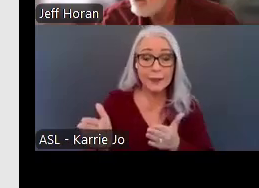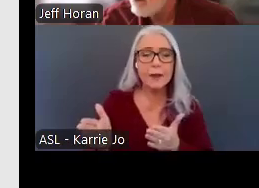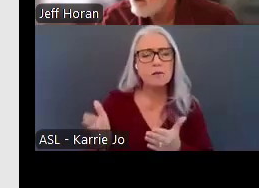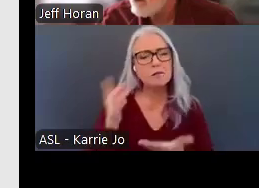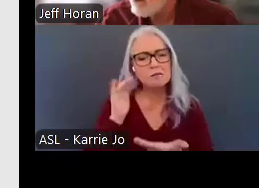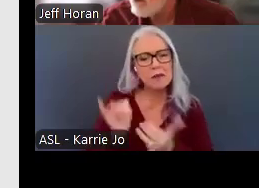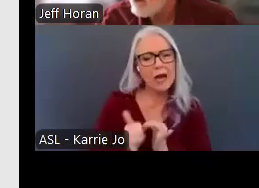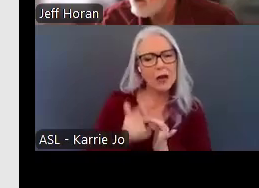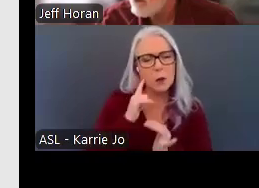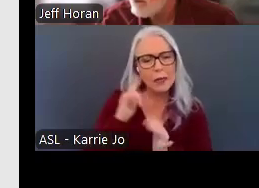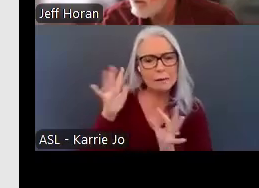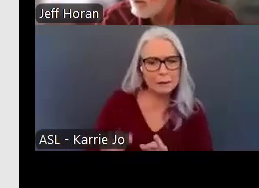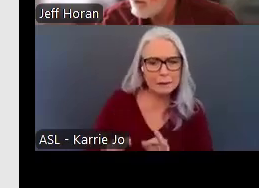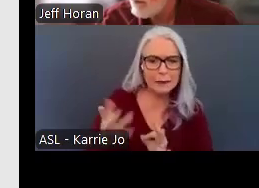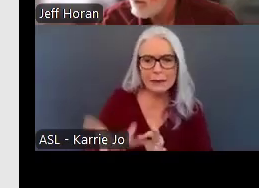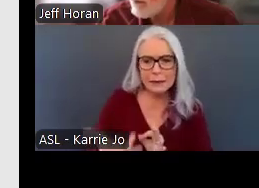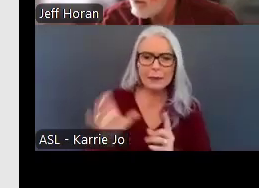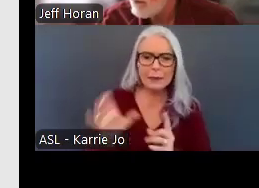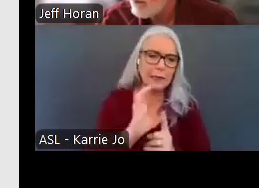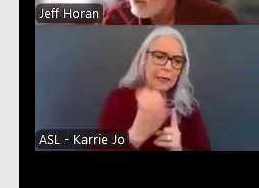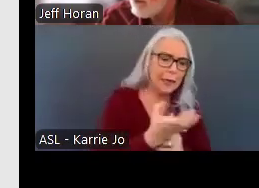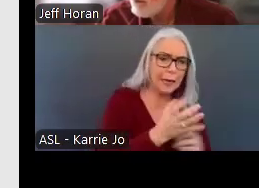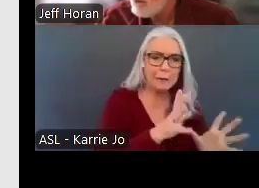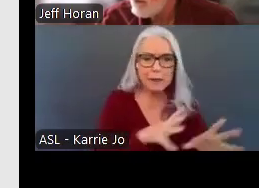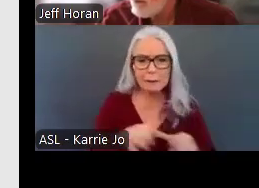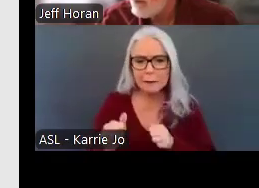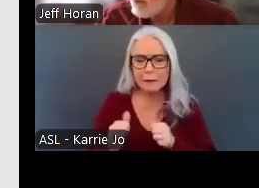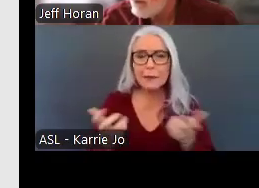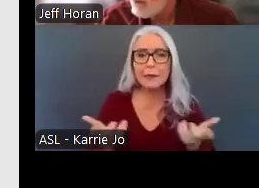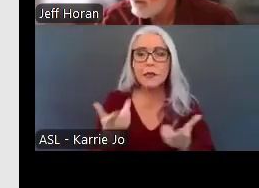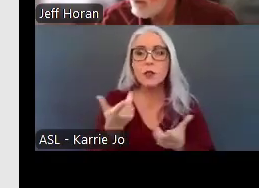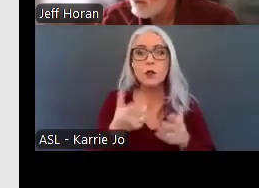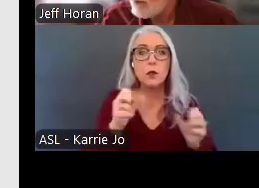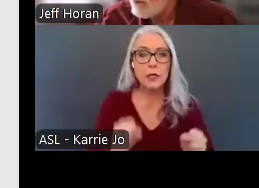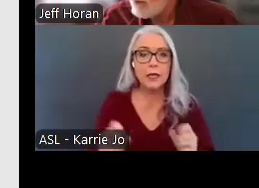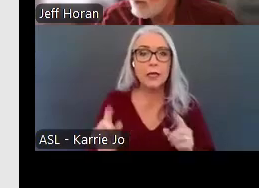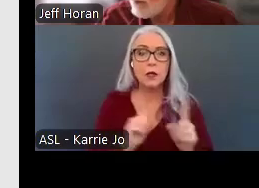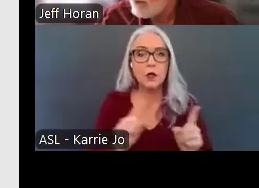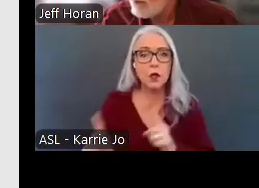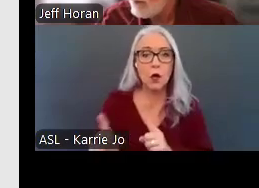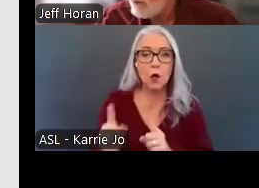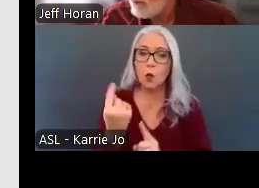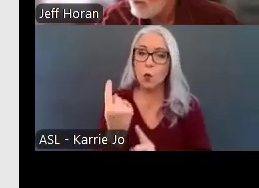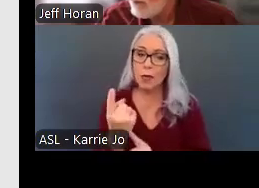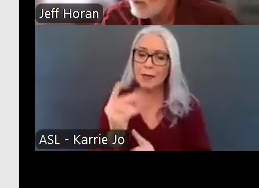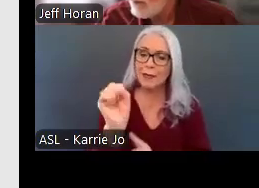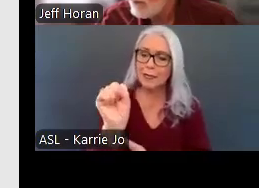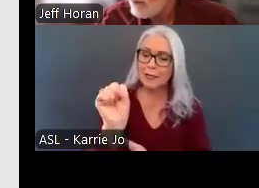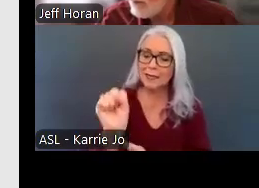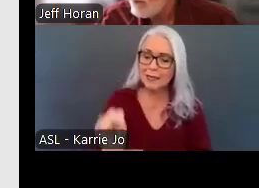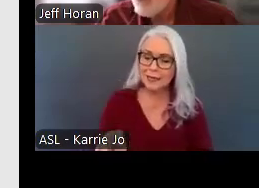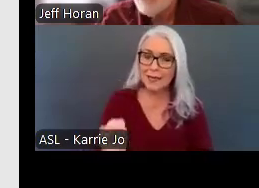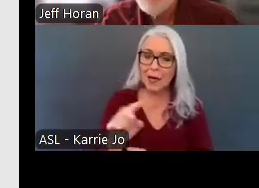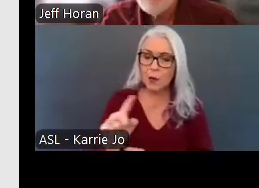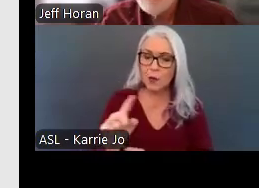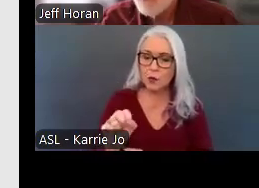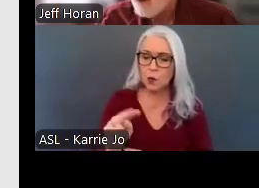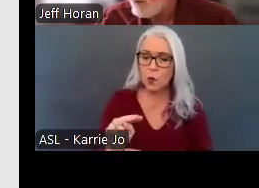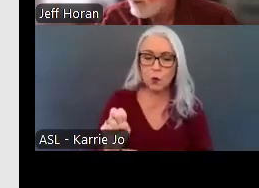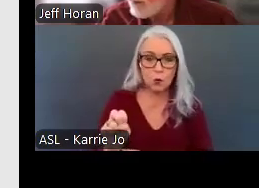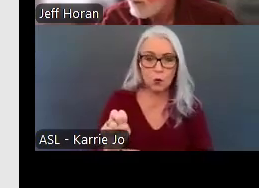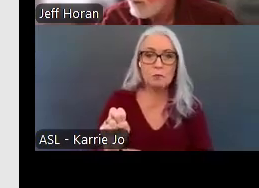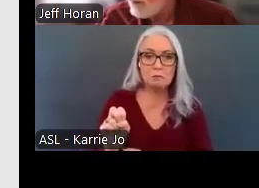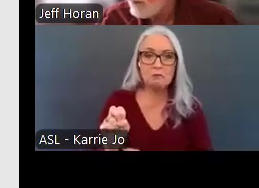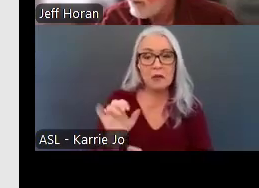select seed for climate adaptation, you can go one seed collection zone to your south to any location on the map, and